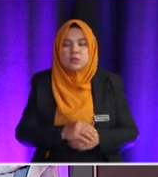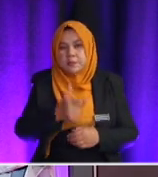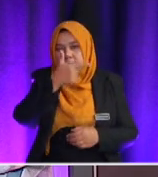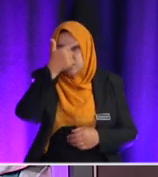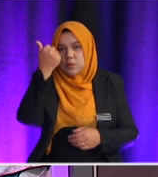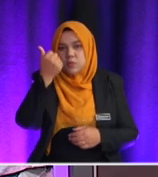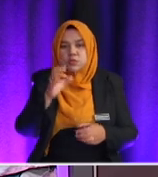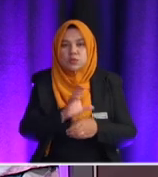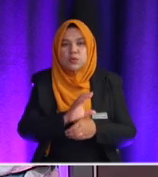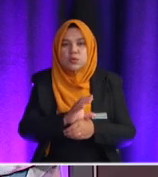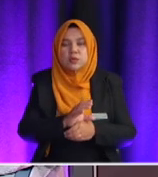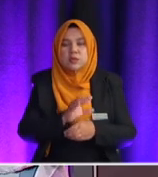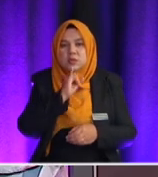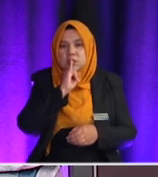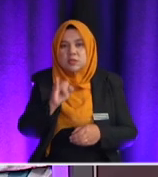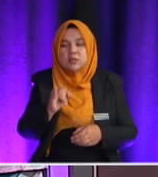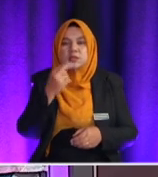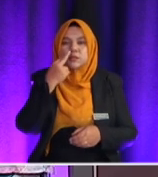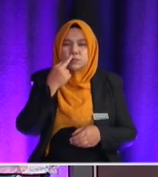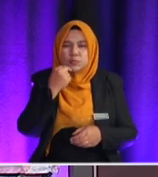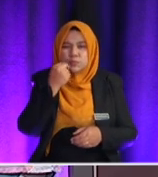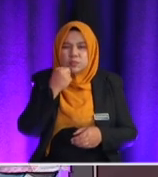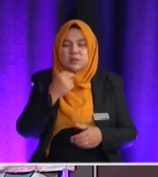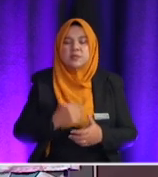because chocolate is sweet.